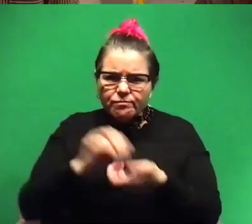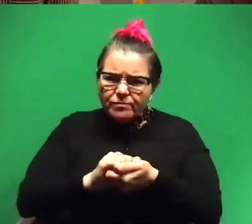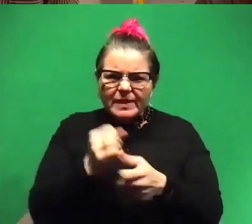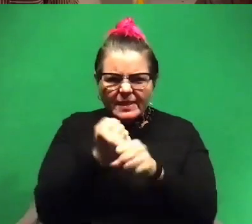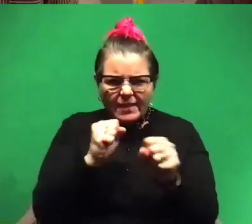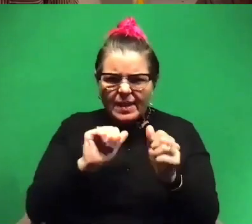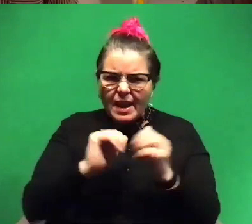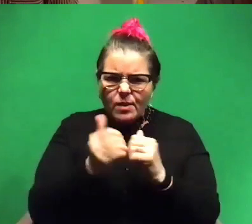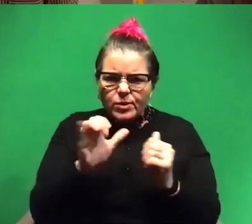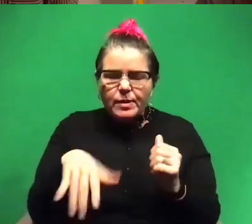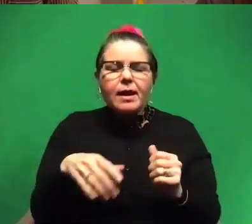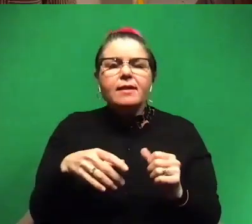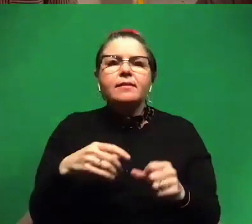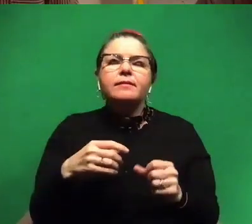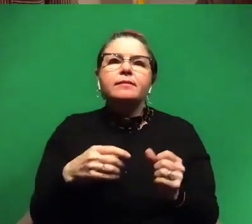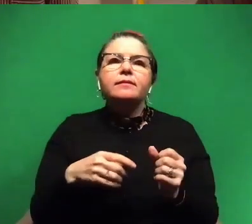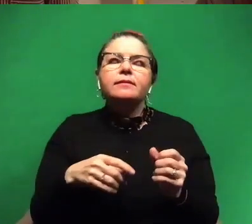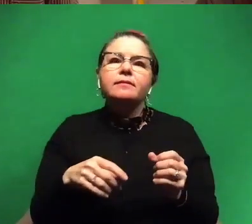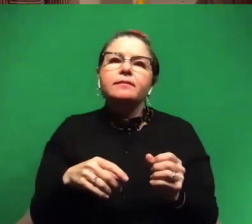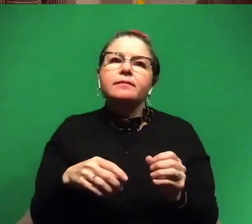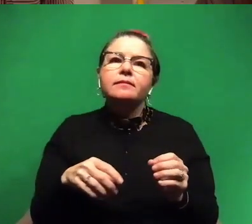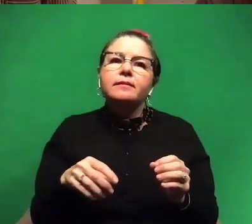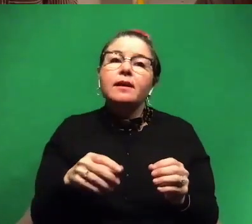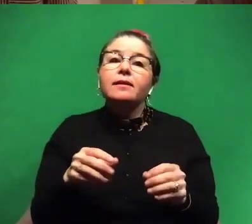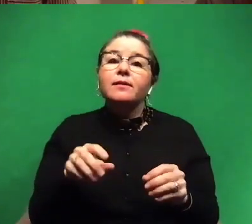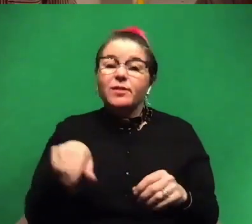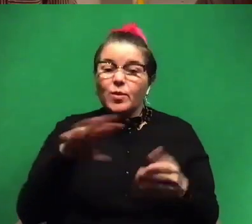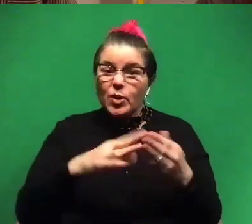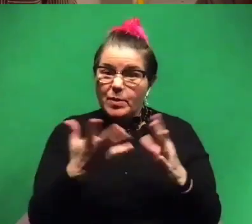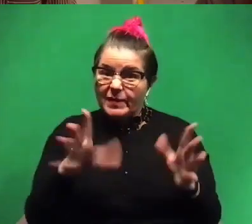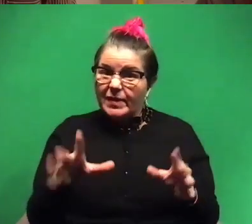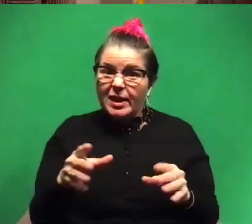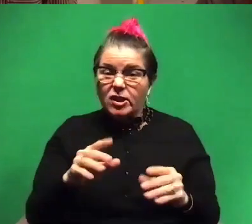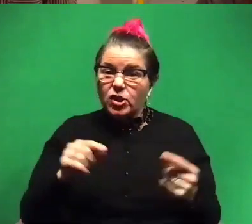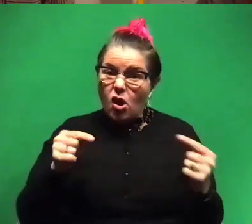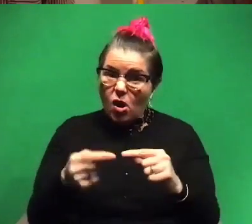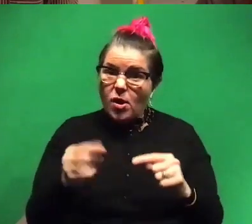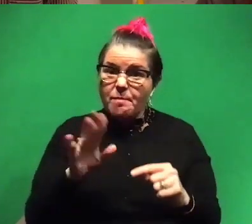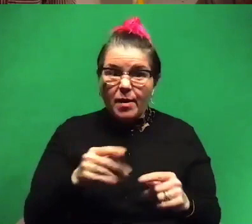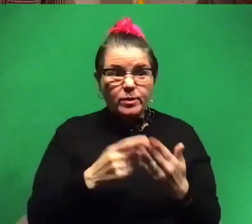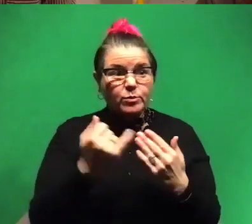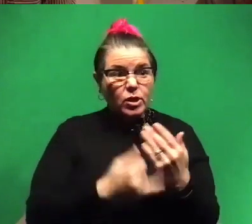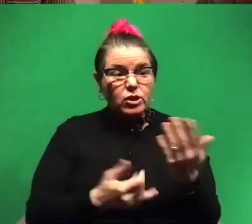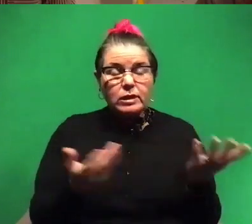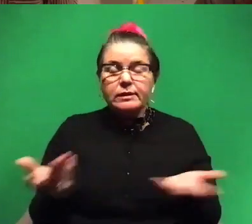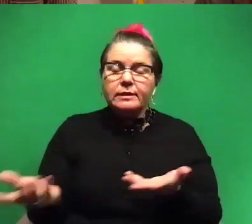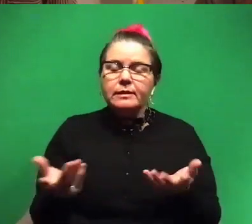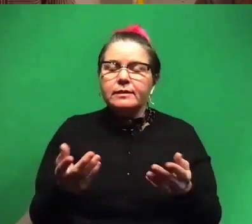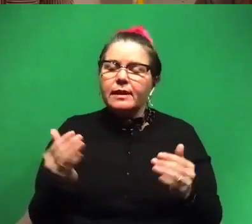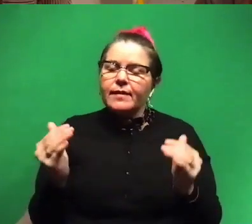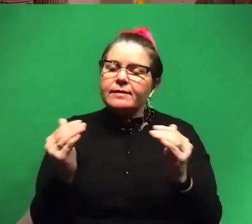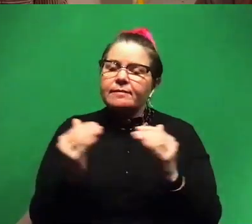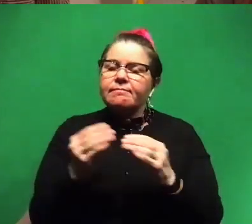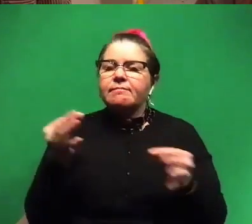and also to ensure that communities who maybe have been harmed by those projects get some kind of justice for that